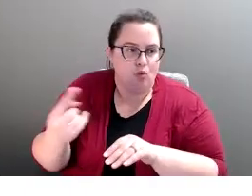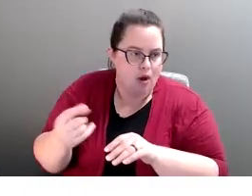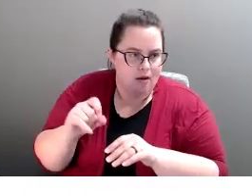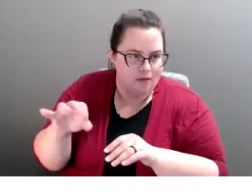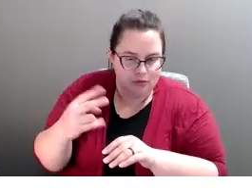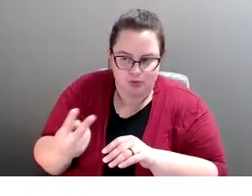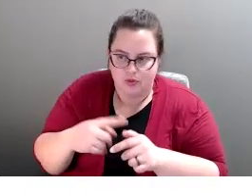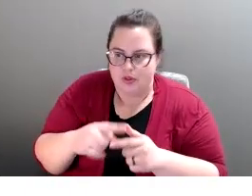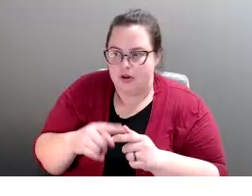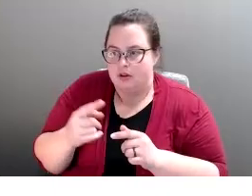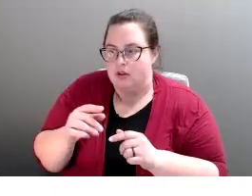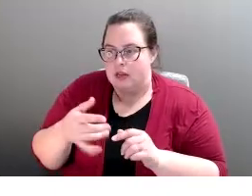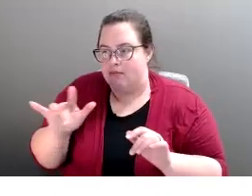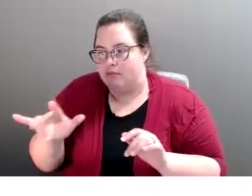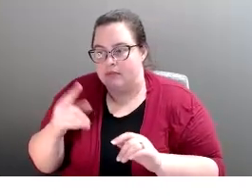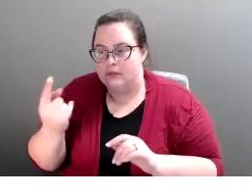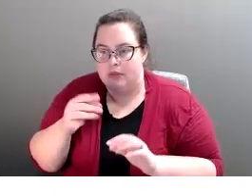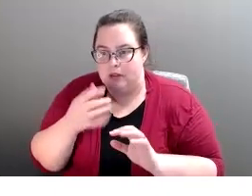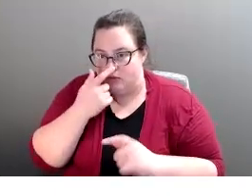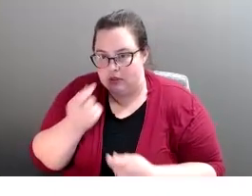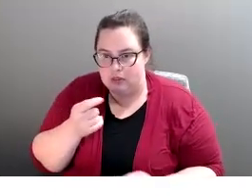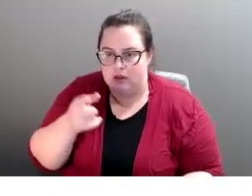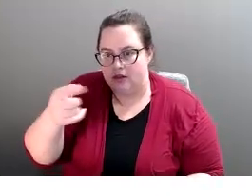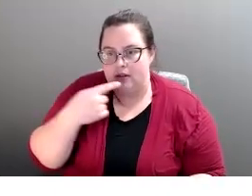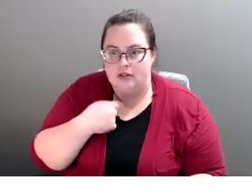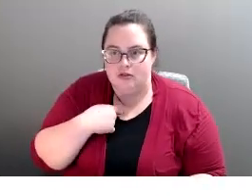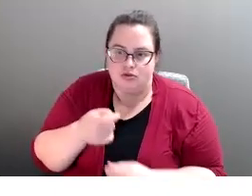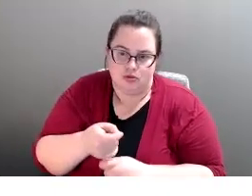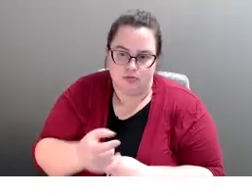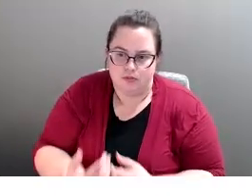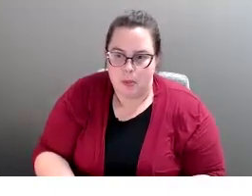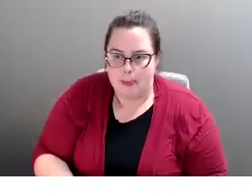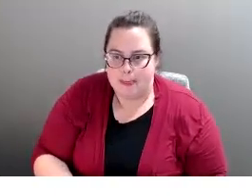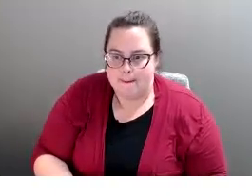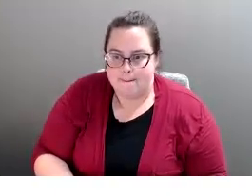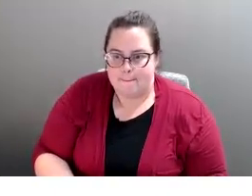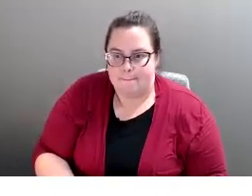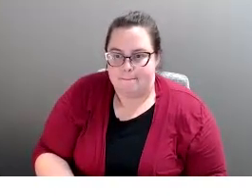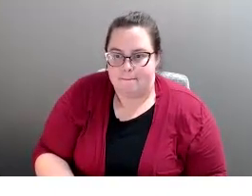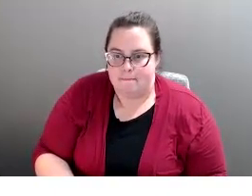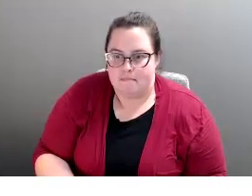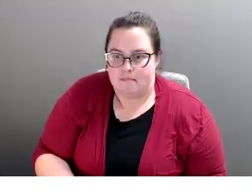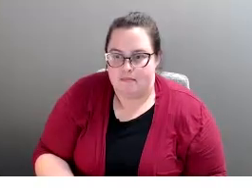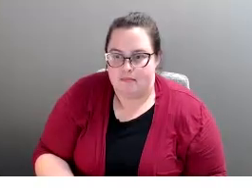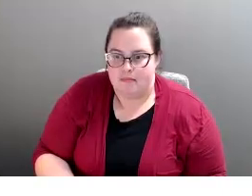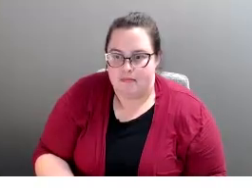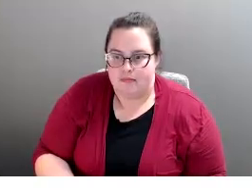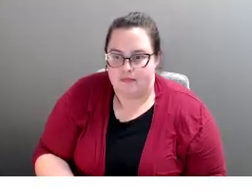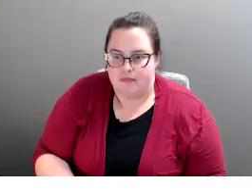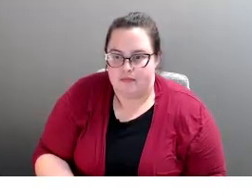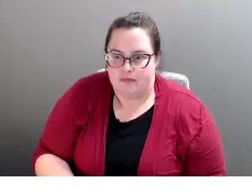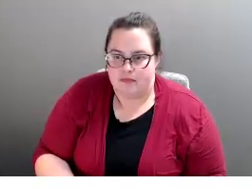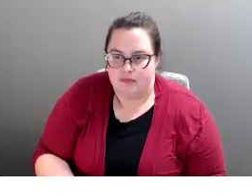is something interesting, right? And right here it tells us a joke, right? Haha, another.